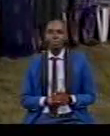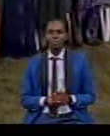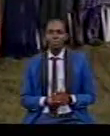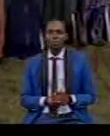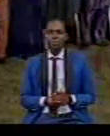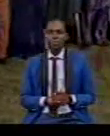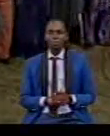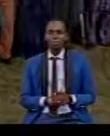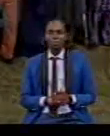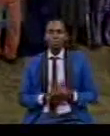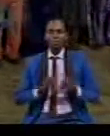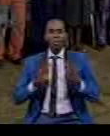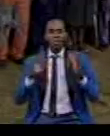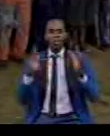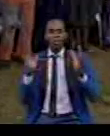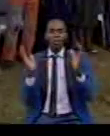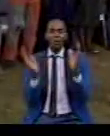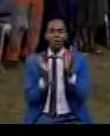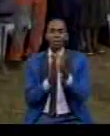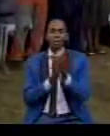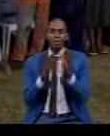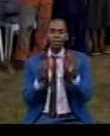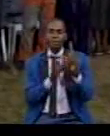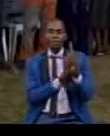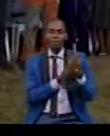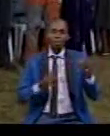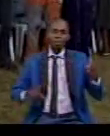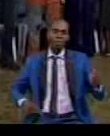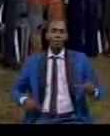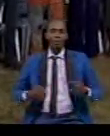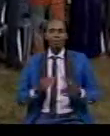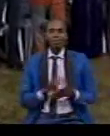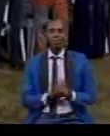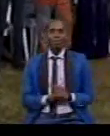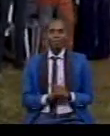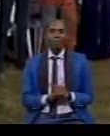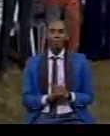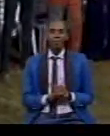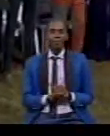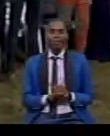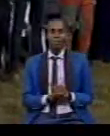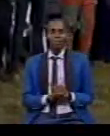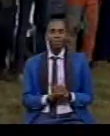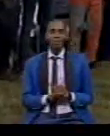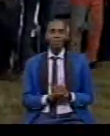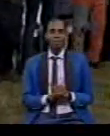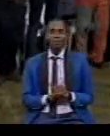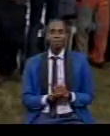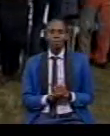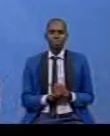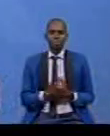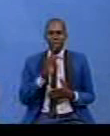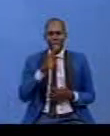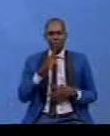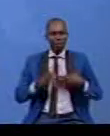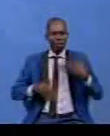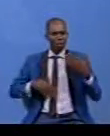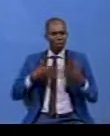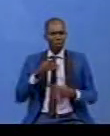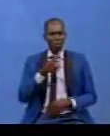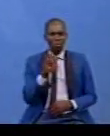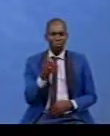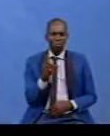has come. Praise, but the scriptures reveal him to us. The Father reveals him